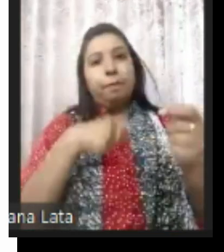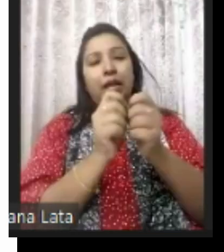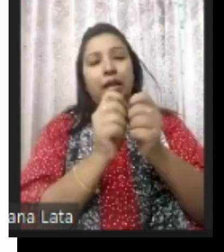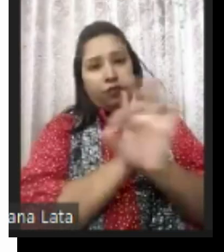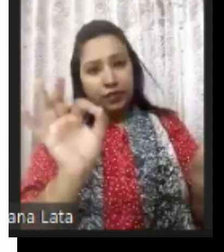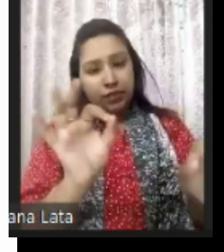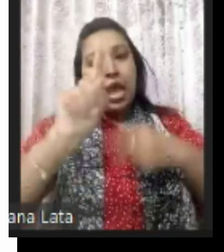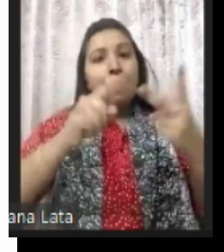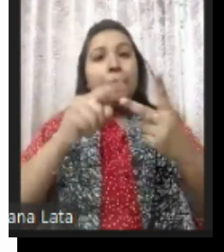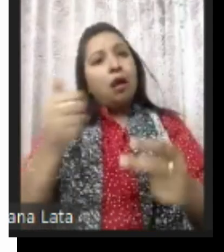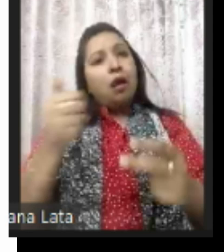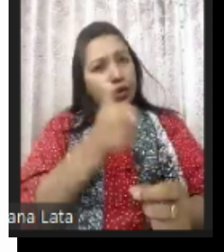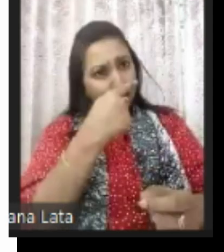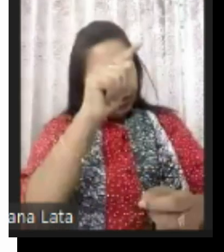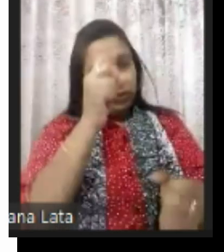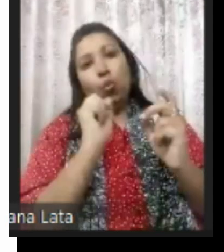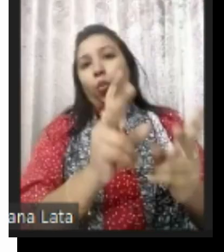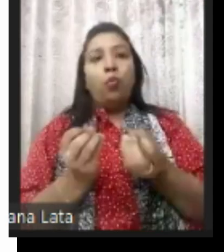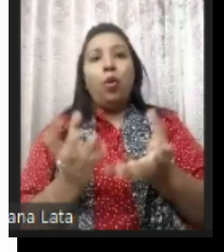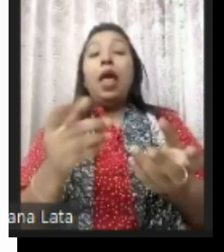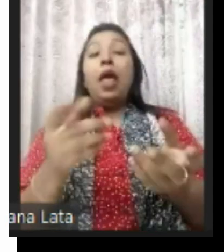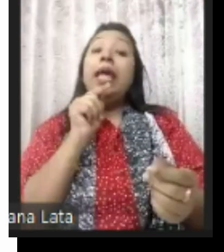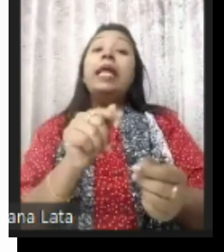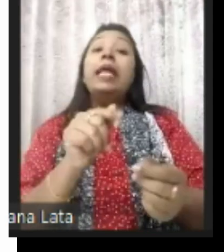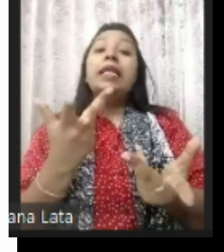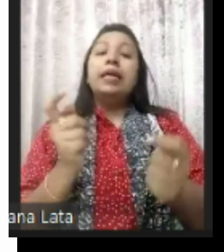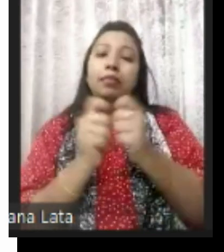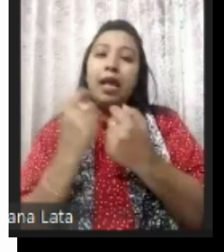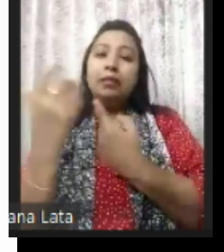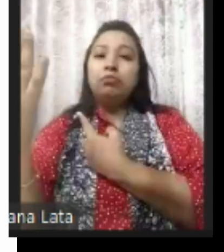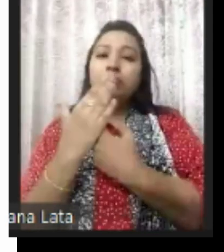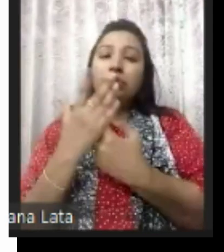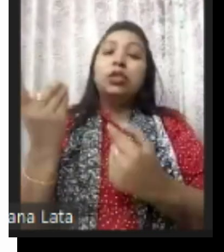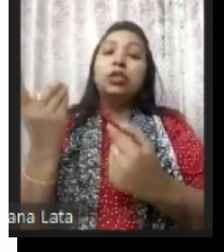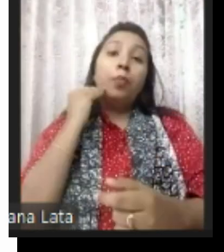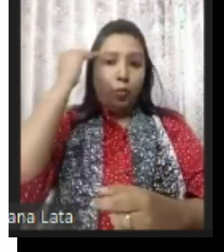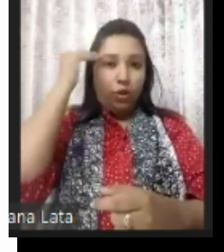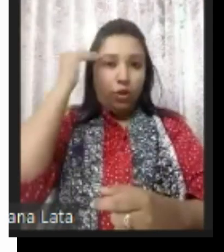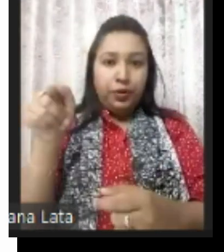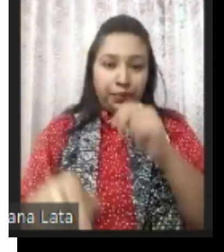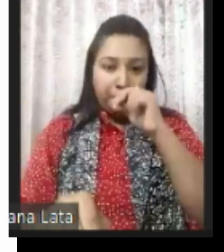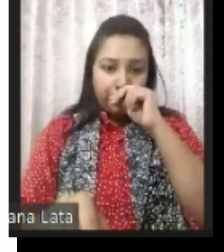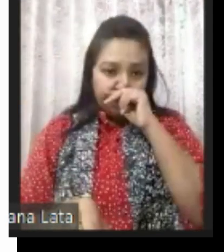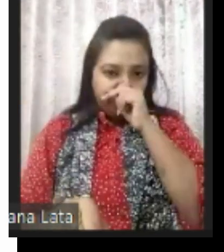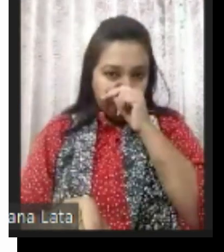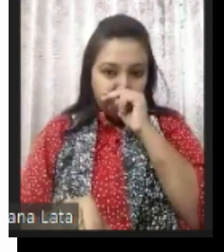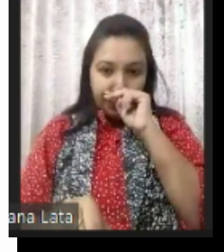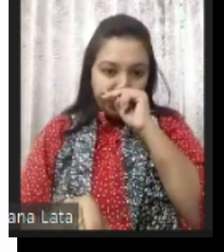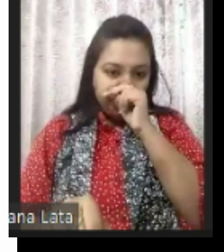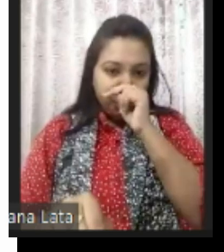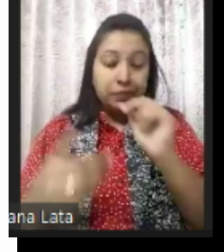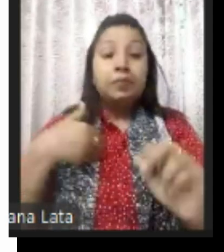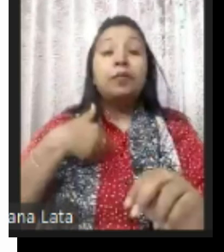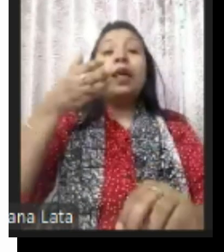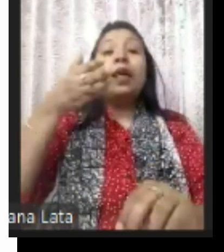expert. And also we are just providing technical support to different non-government organizations for making their website accessible. We have developed